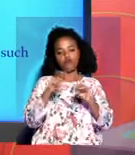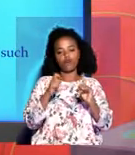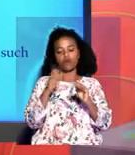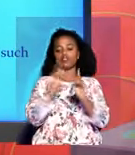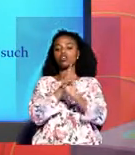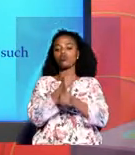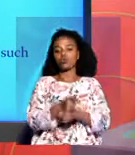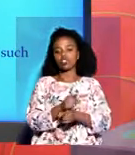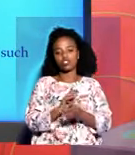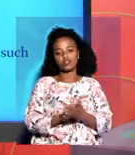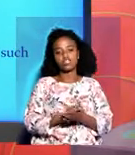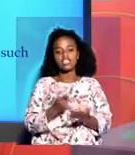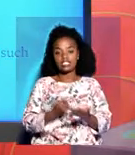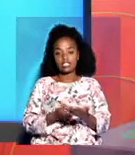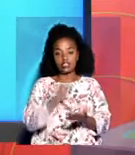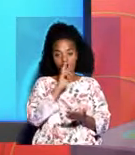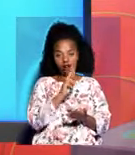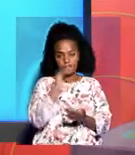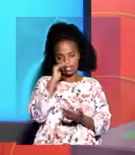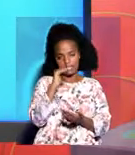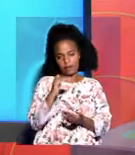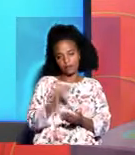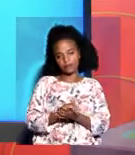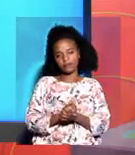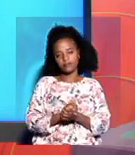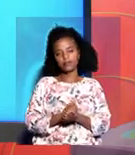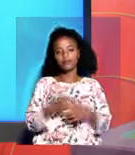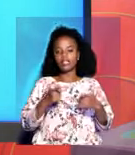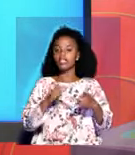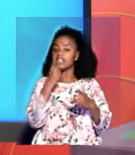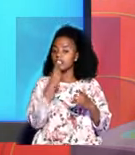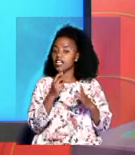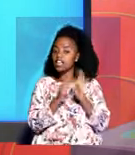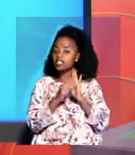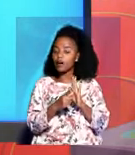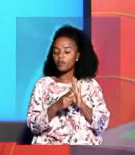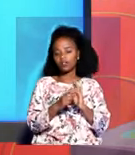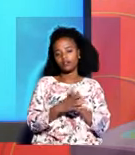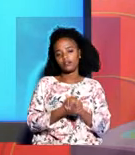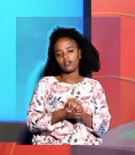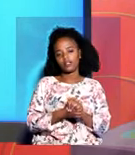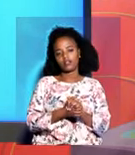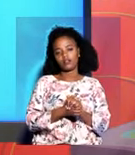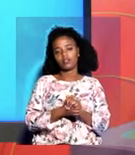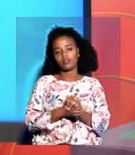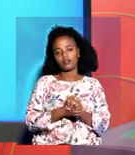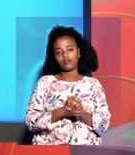solution. So these are the steps. Now let's see example for this.